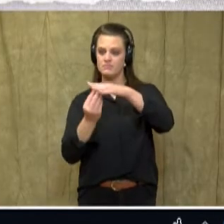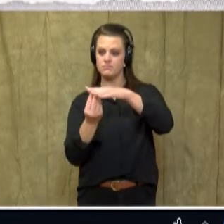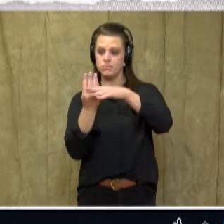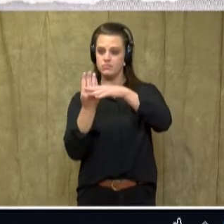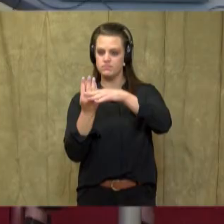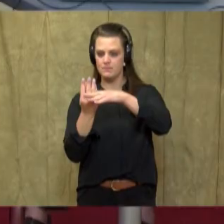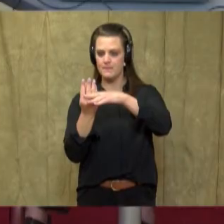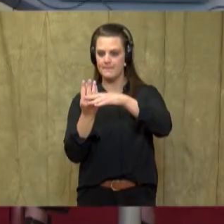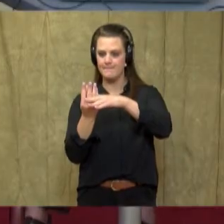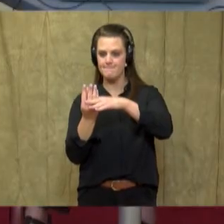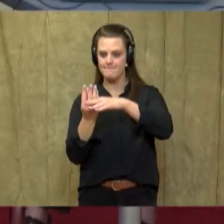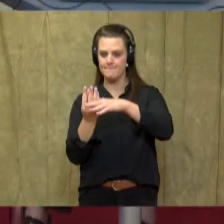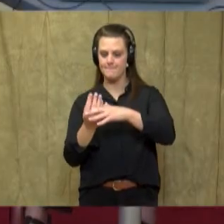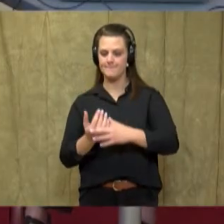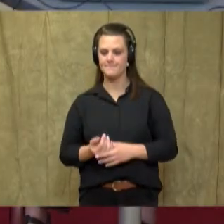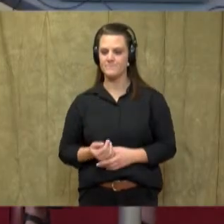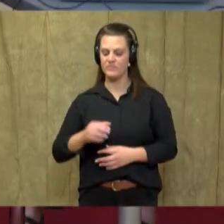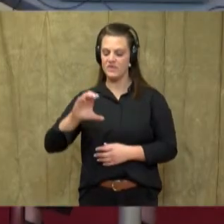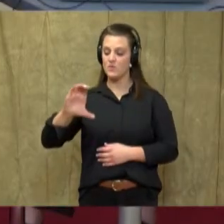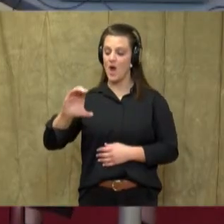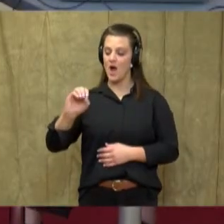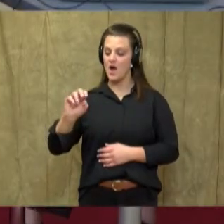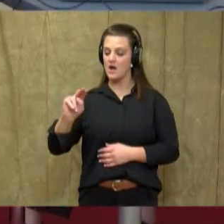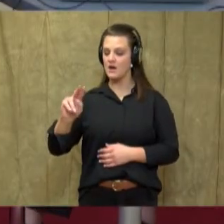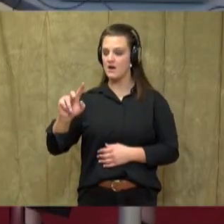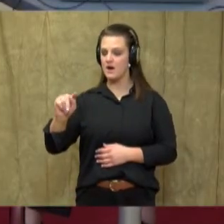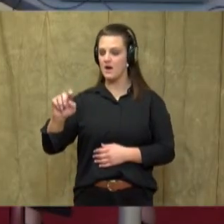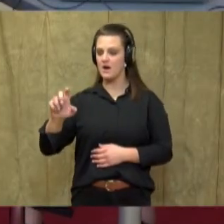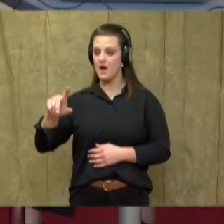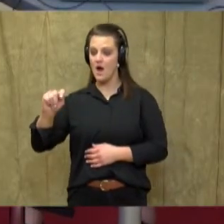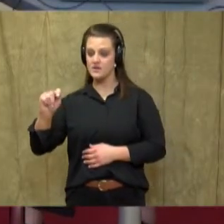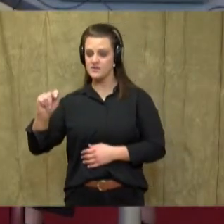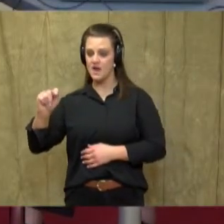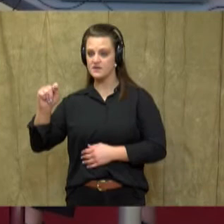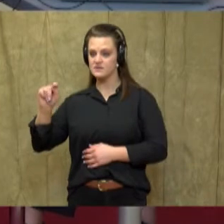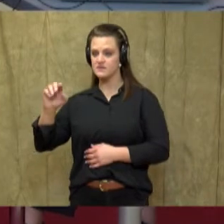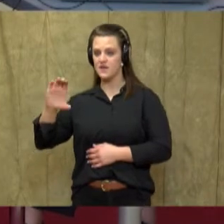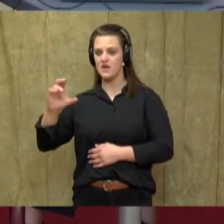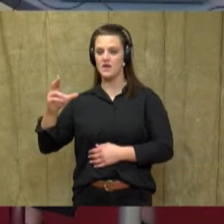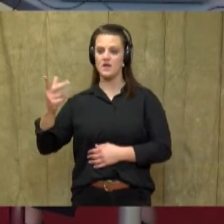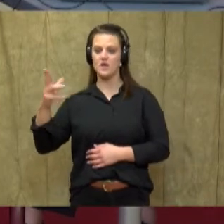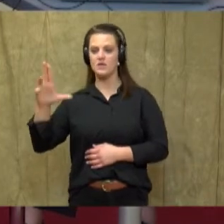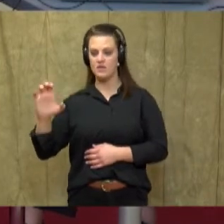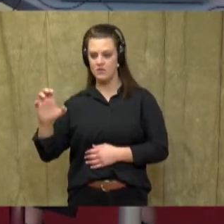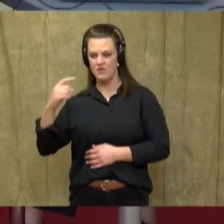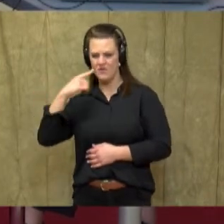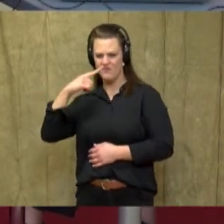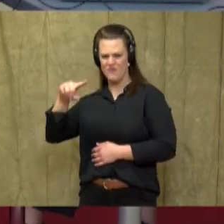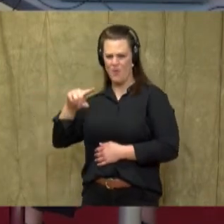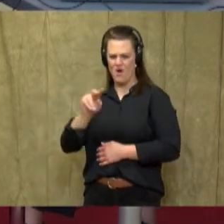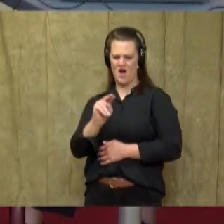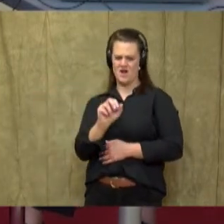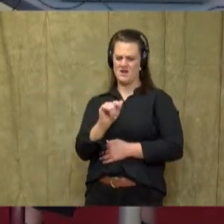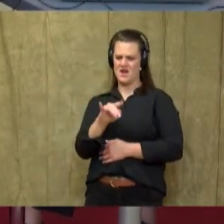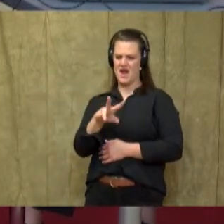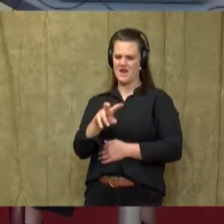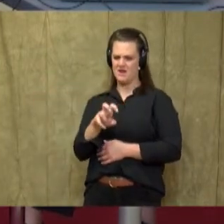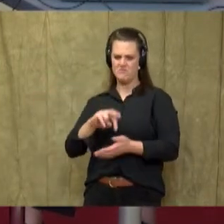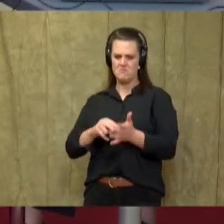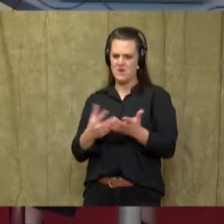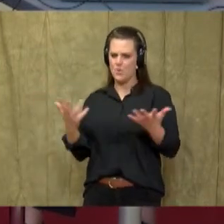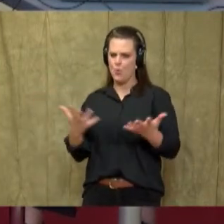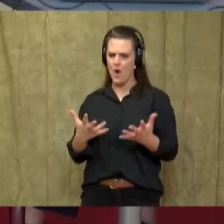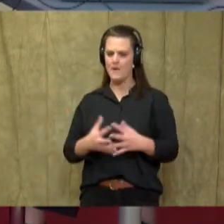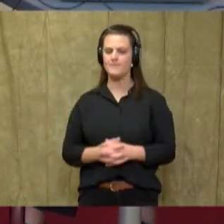okay? So that's a context clue for what the word native means. Okay, the